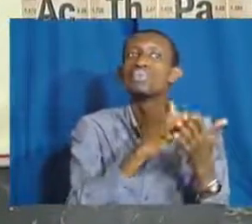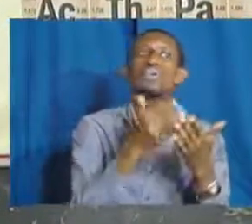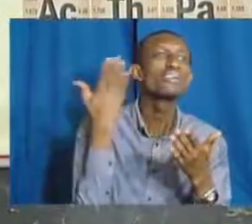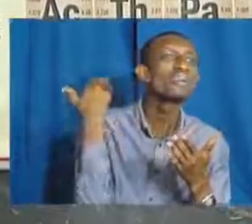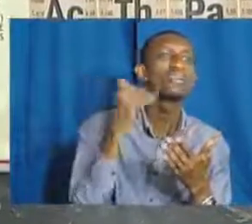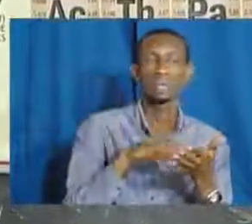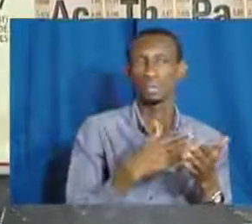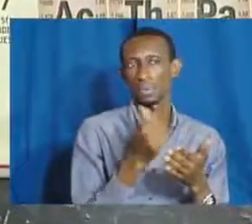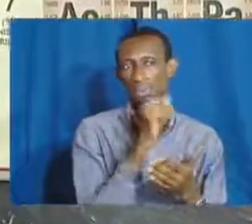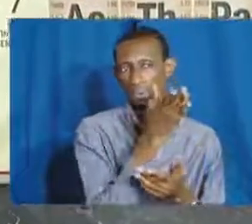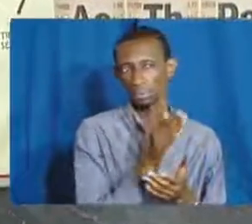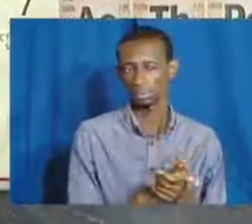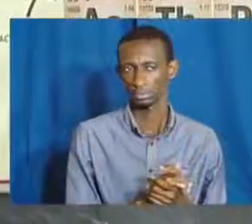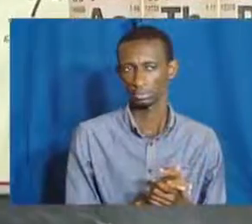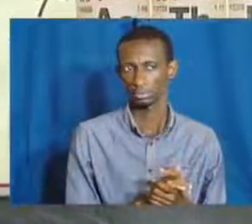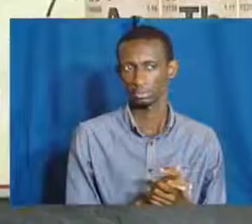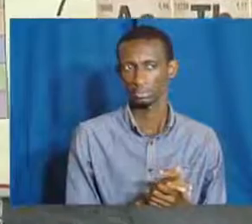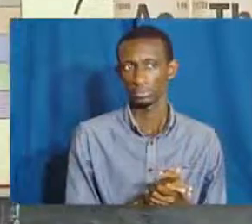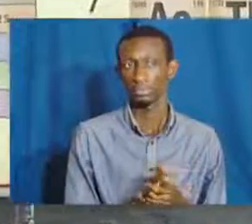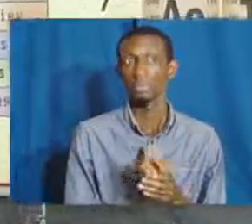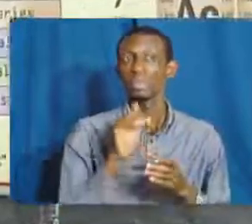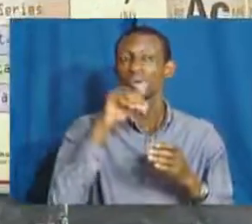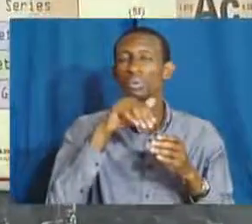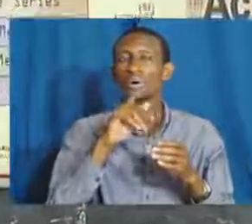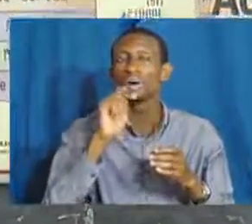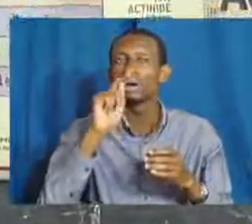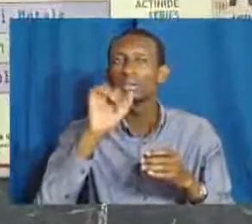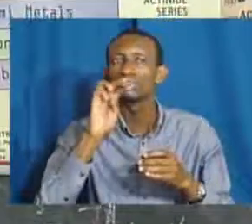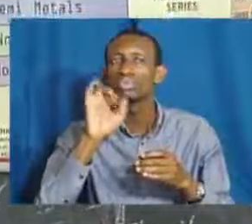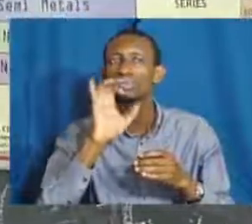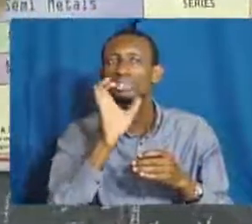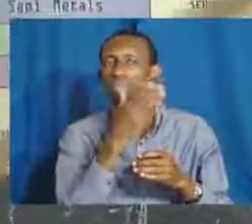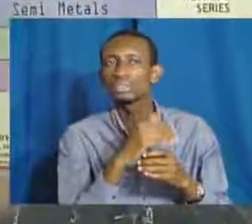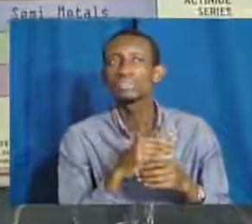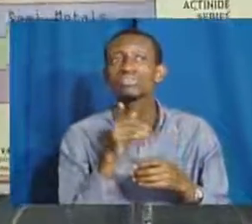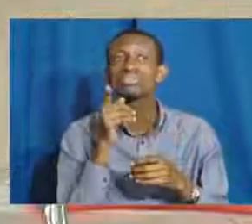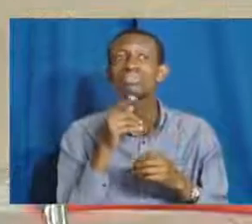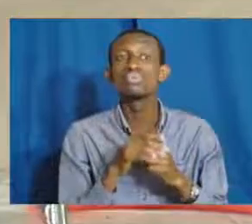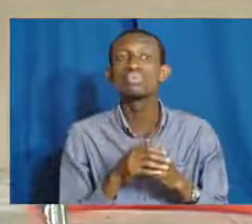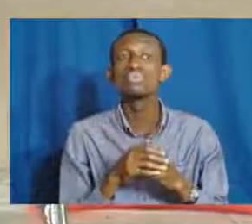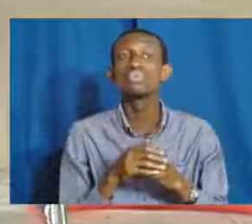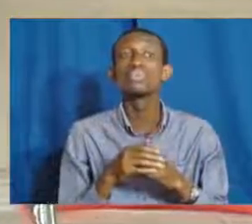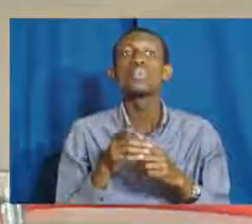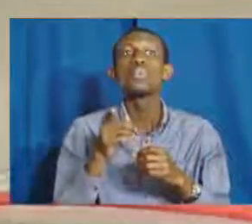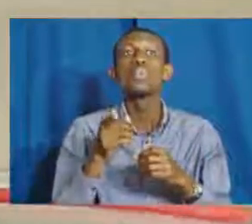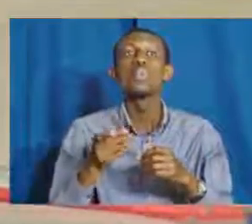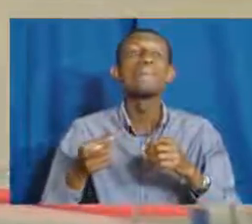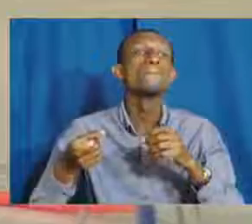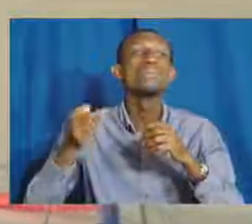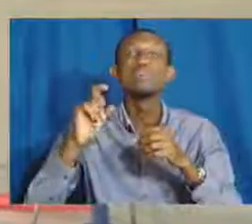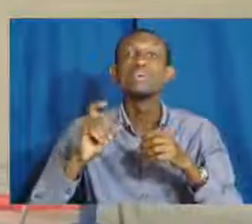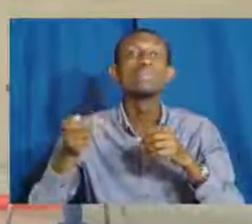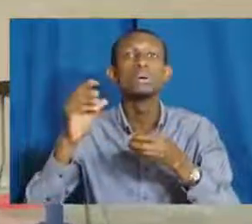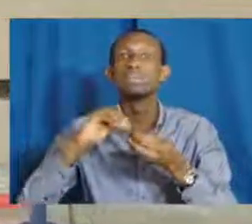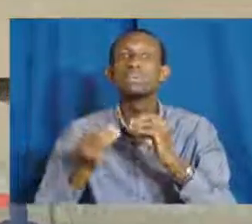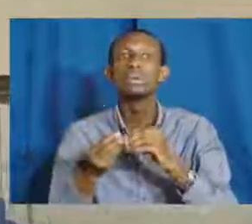of the atomic masses increasing atomic mass, it was increasing atomic numbers.